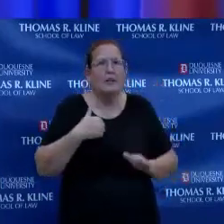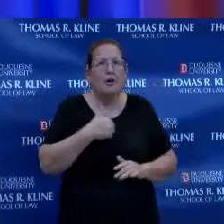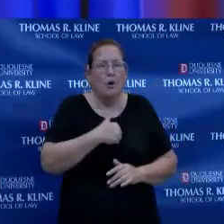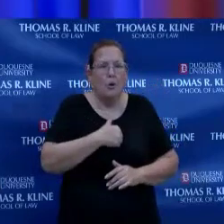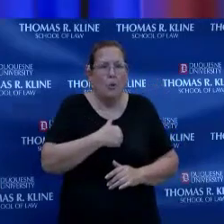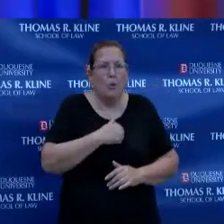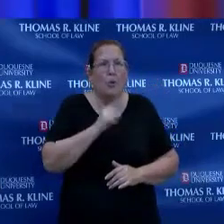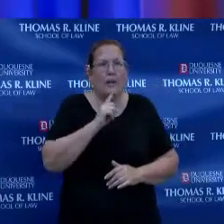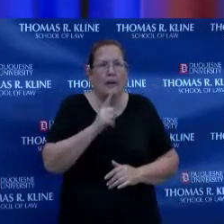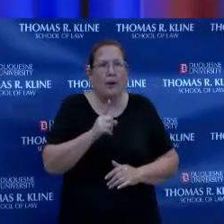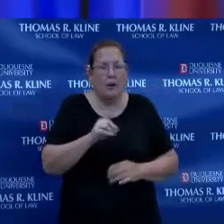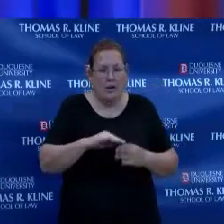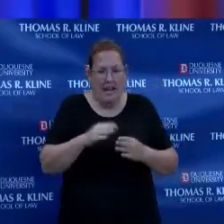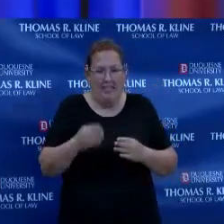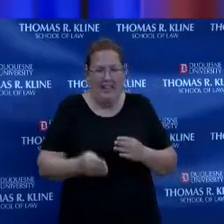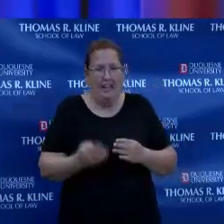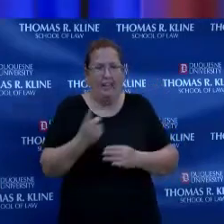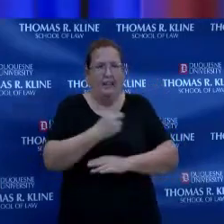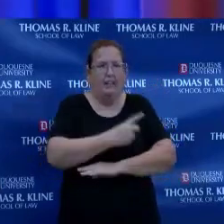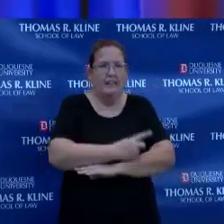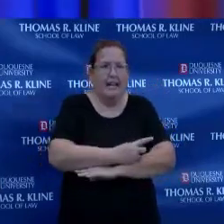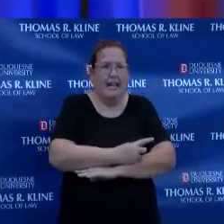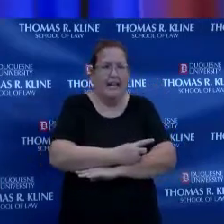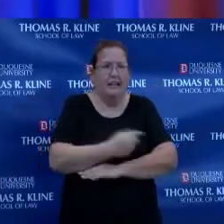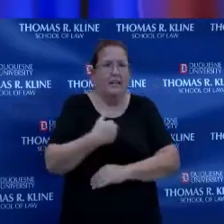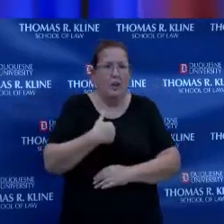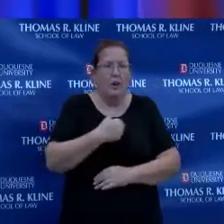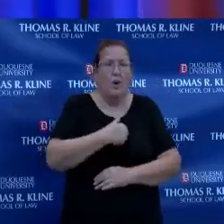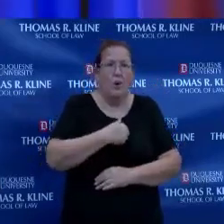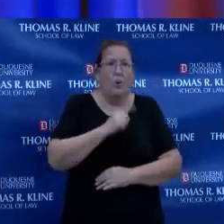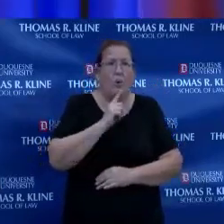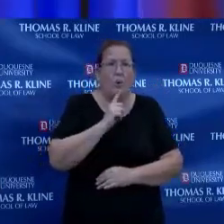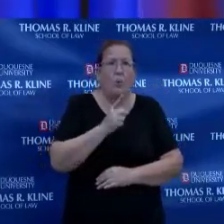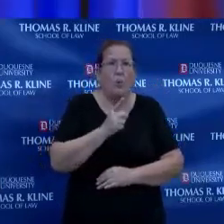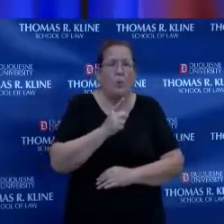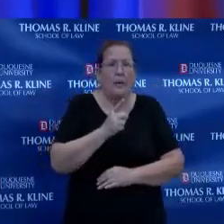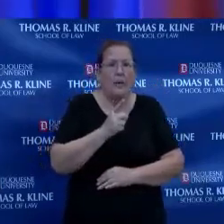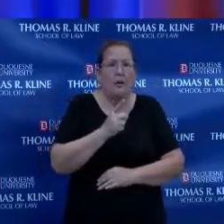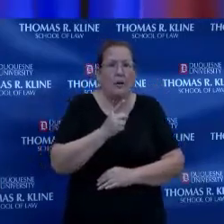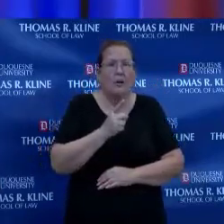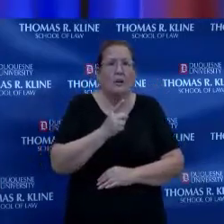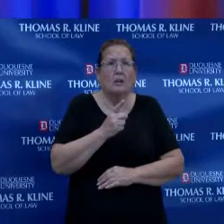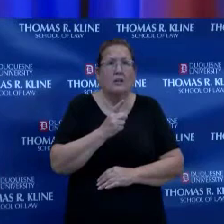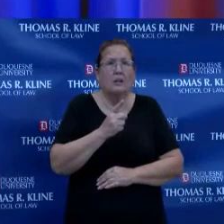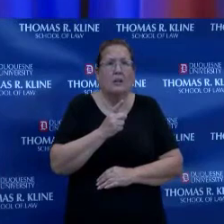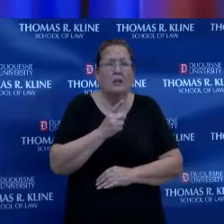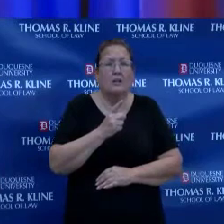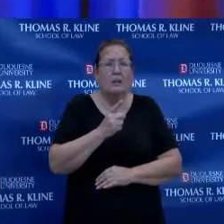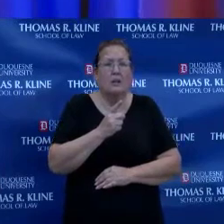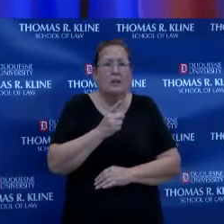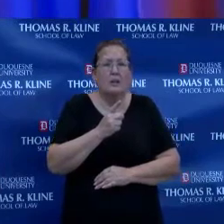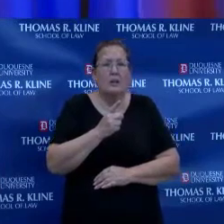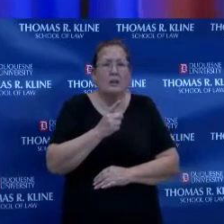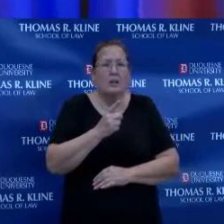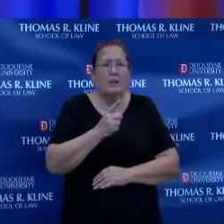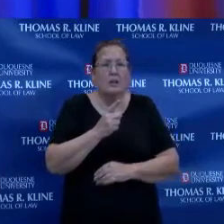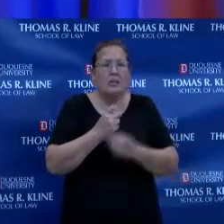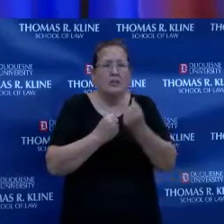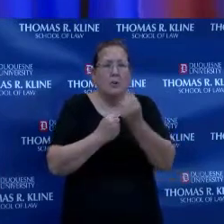We are, at the end of the day, the stalwarts of democracy, the backbone of our